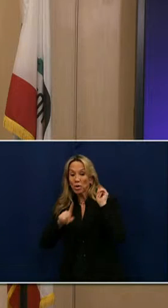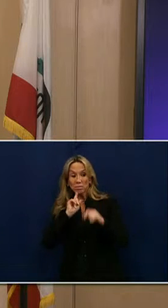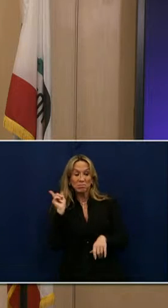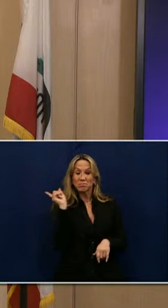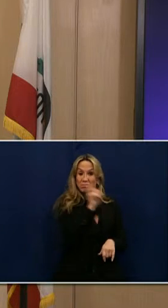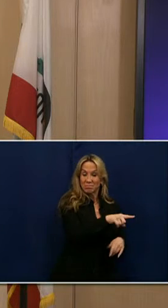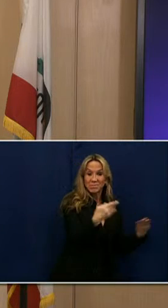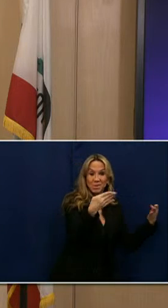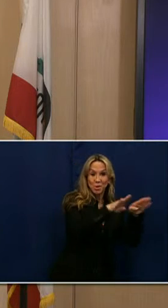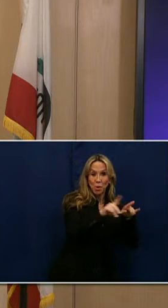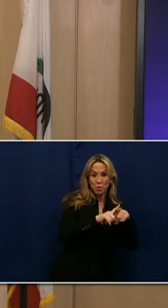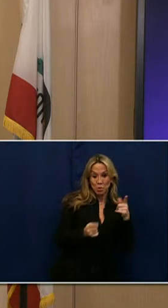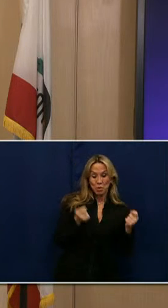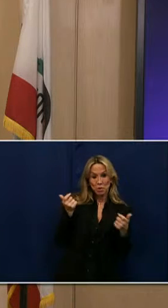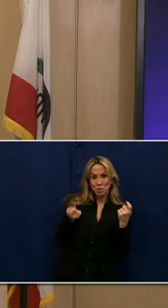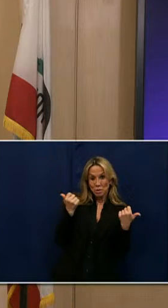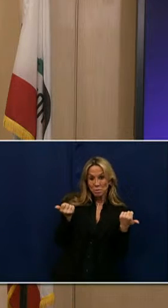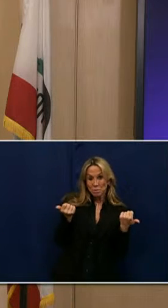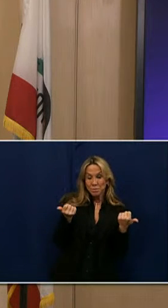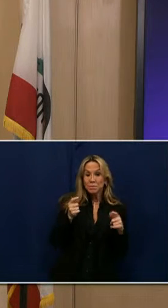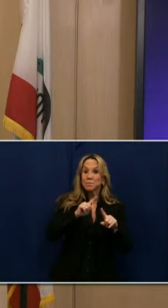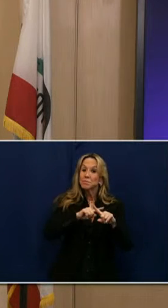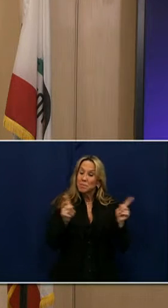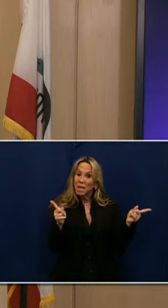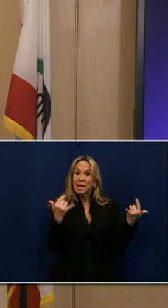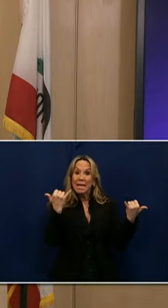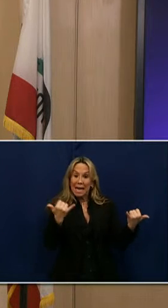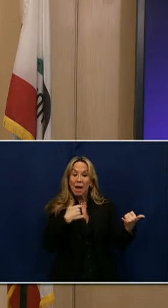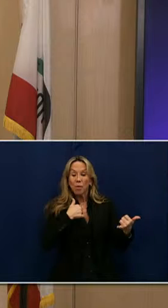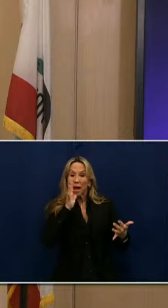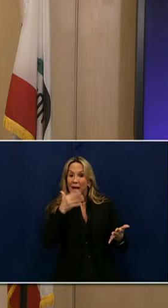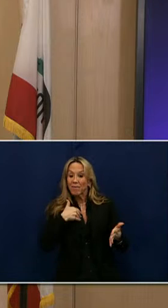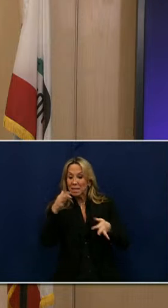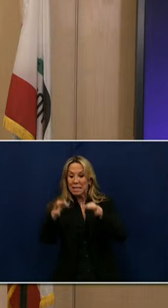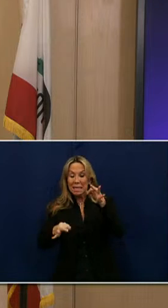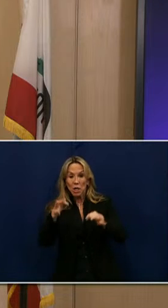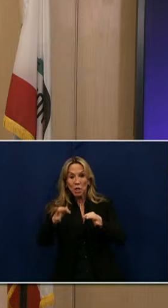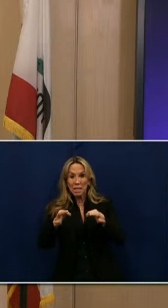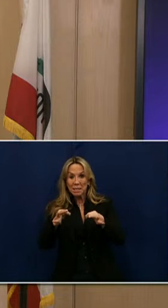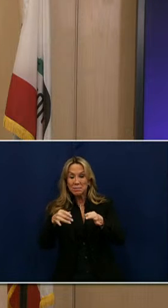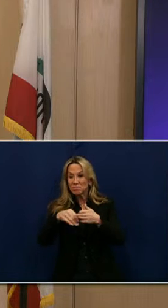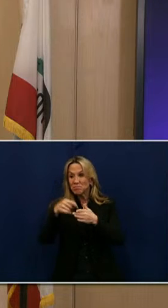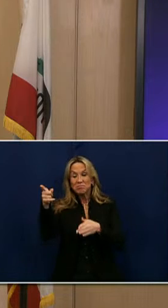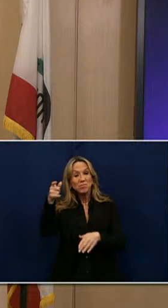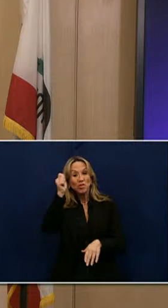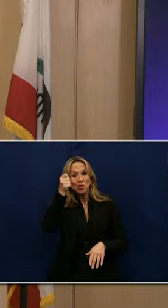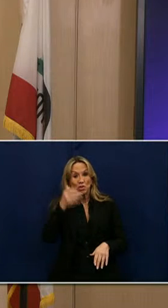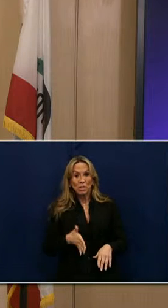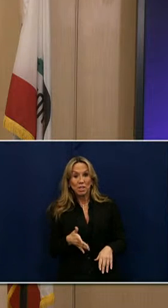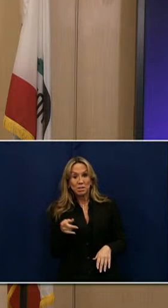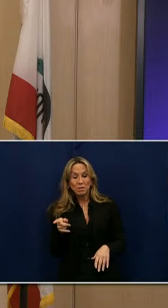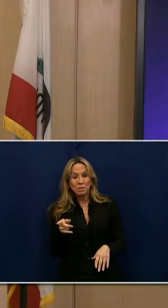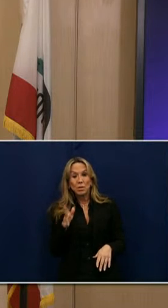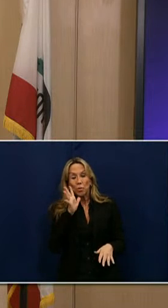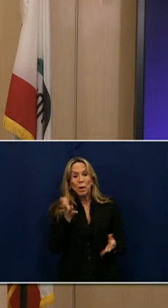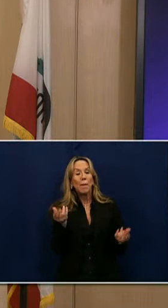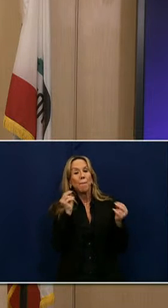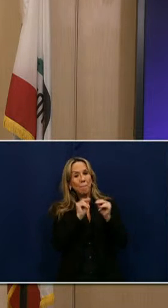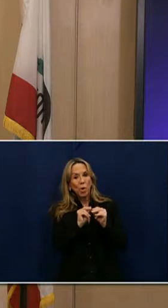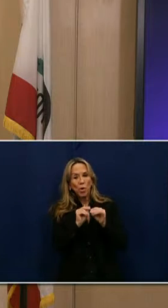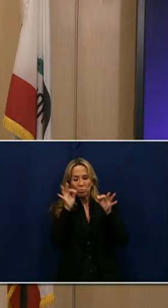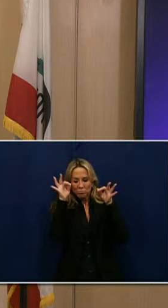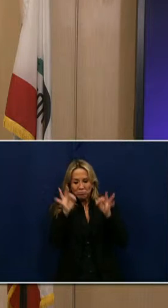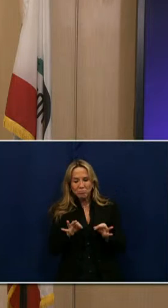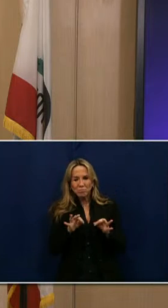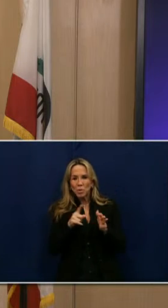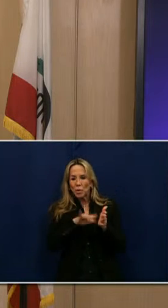closure notice pending an additional hearing. We have a hearing coming up before the judge where we will get a more definitive ruling